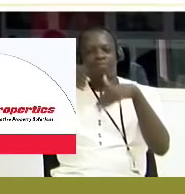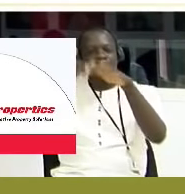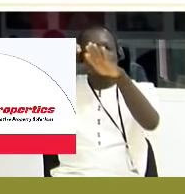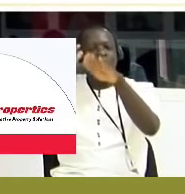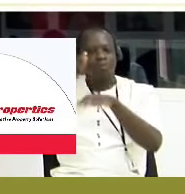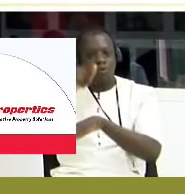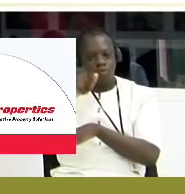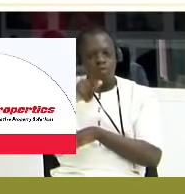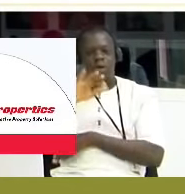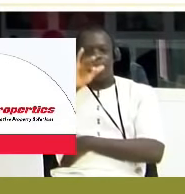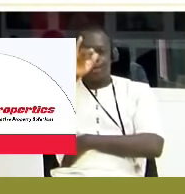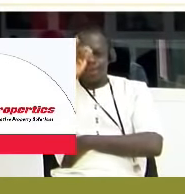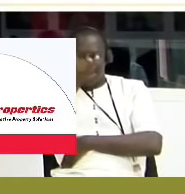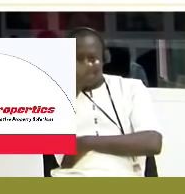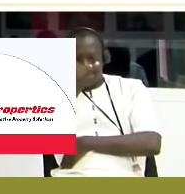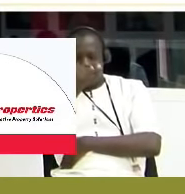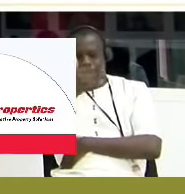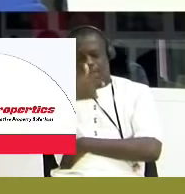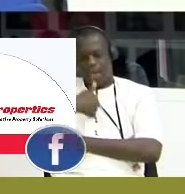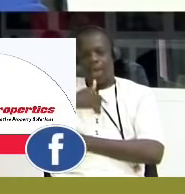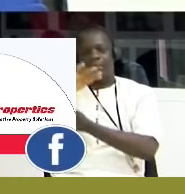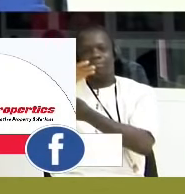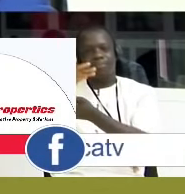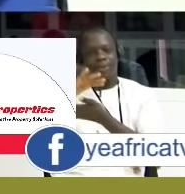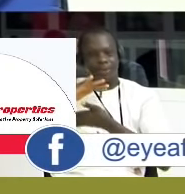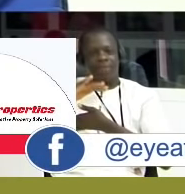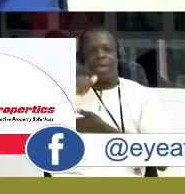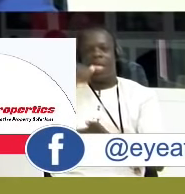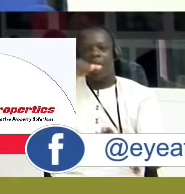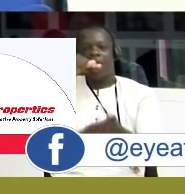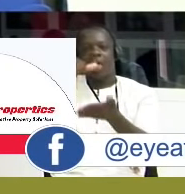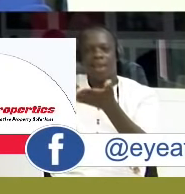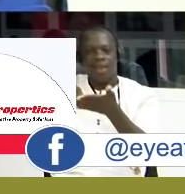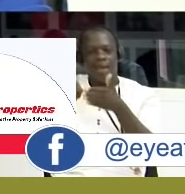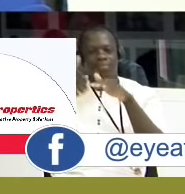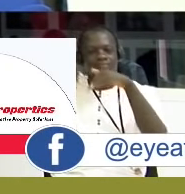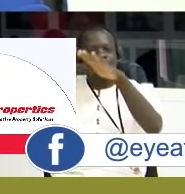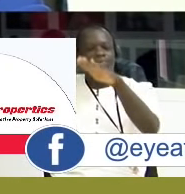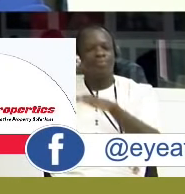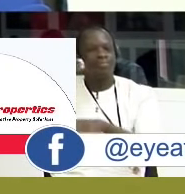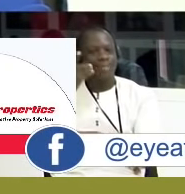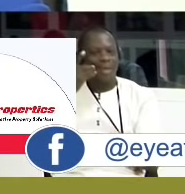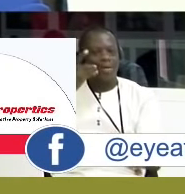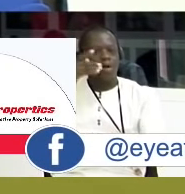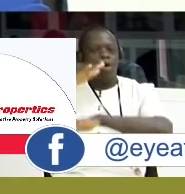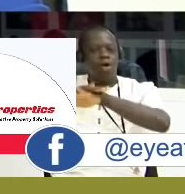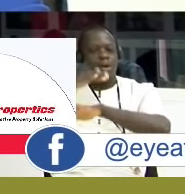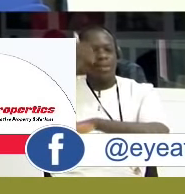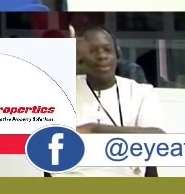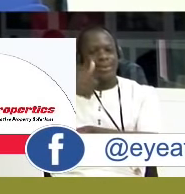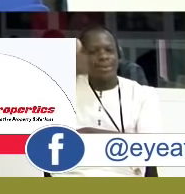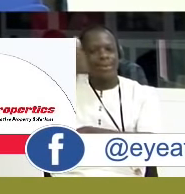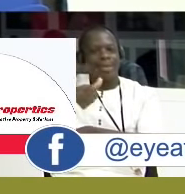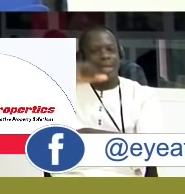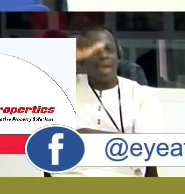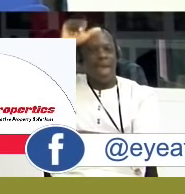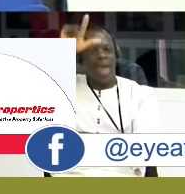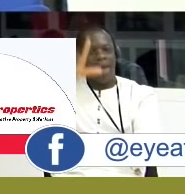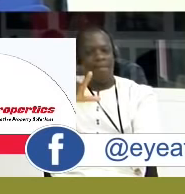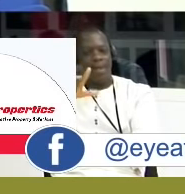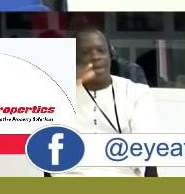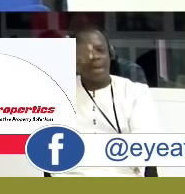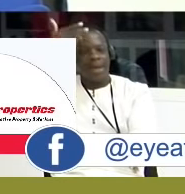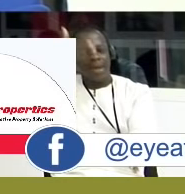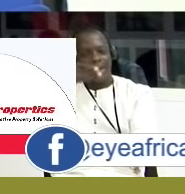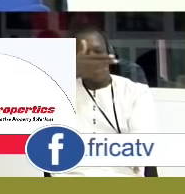I was. I received a dismissal letter dated on the 16th of April, 1996, from